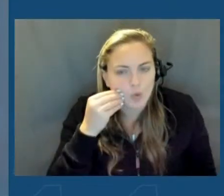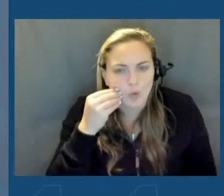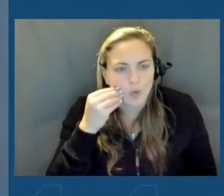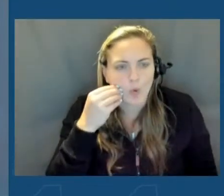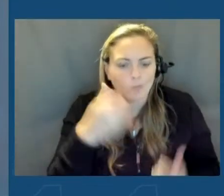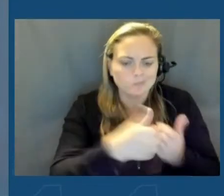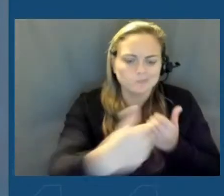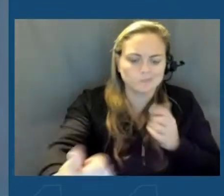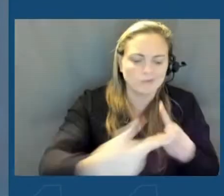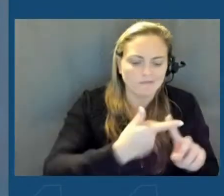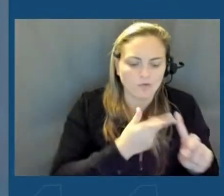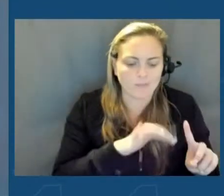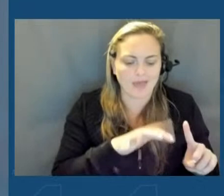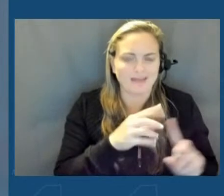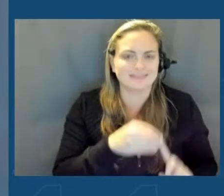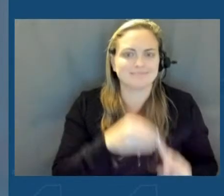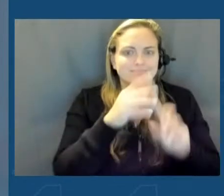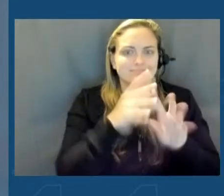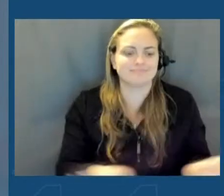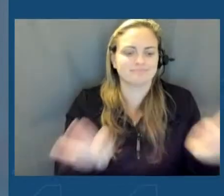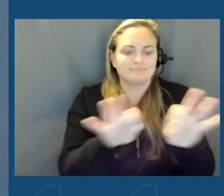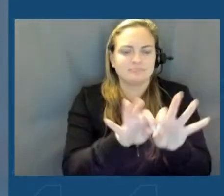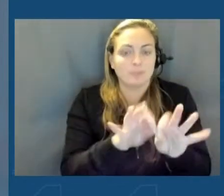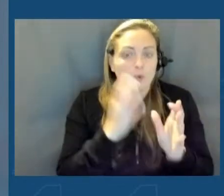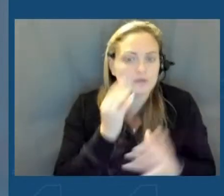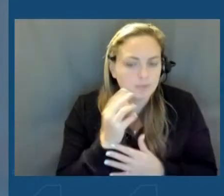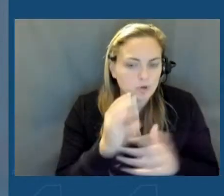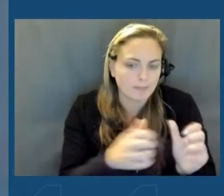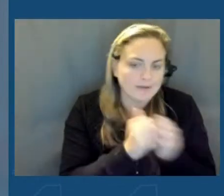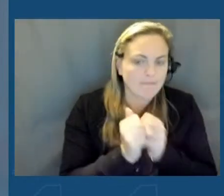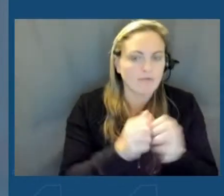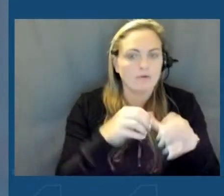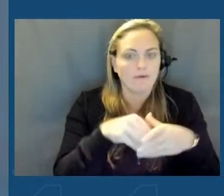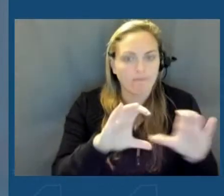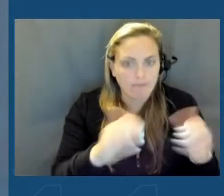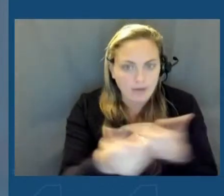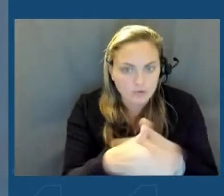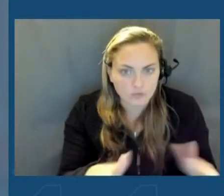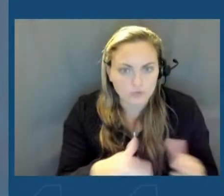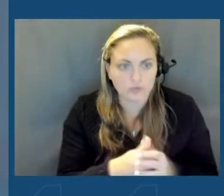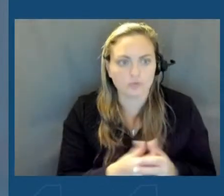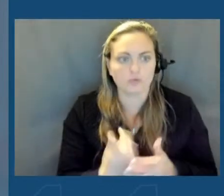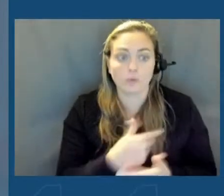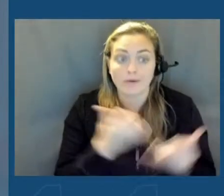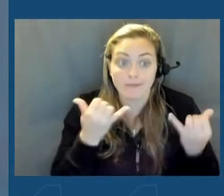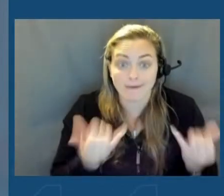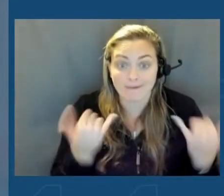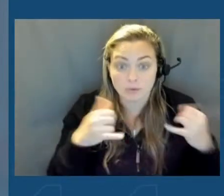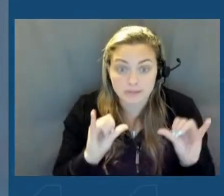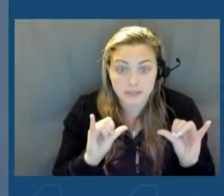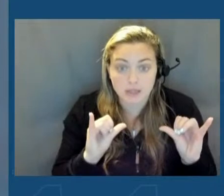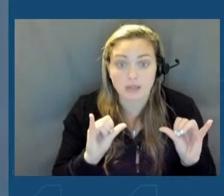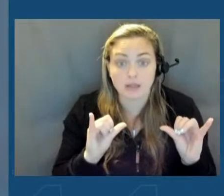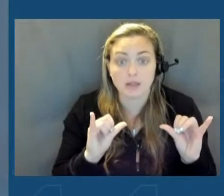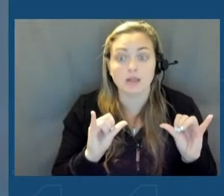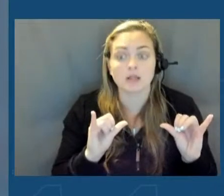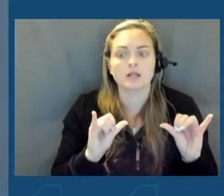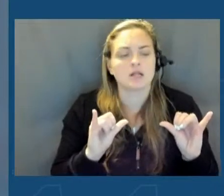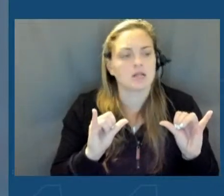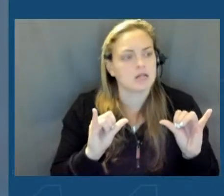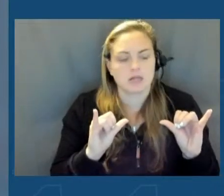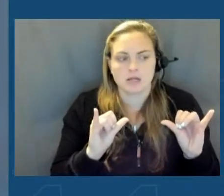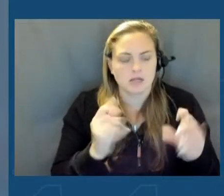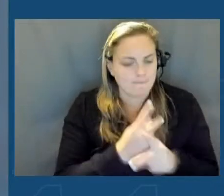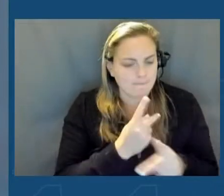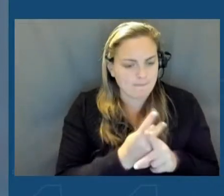from that essential experience of being together in a classroom, because we are now still dealing with the fallout of